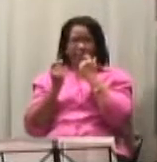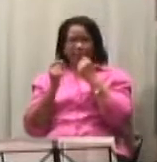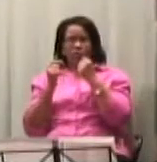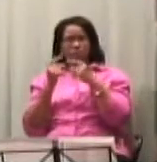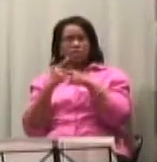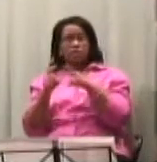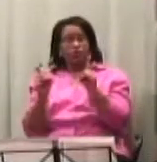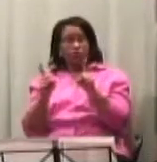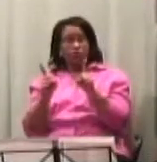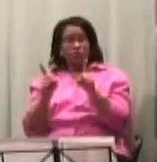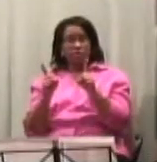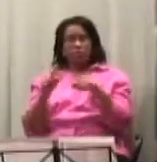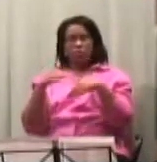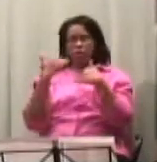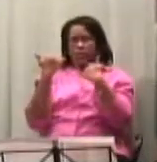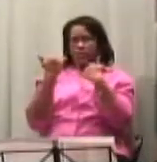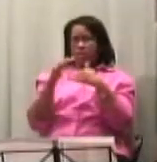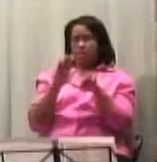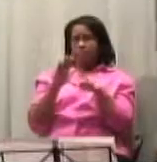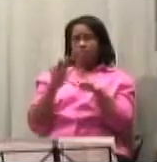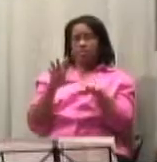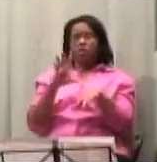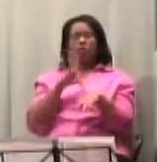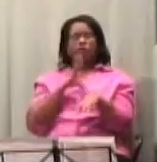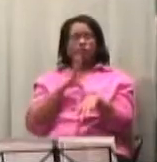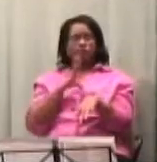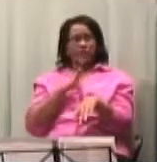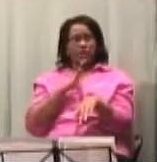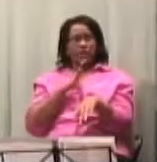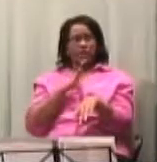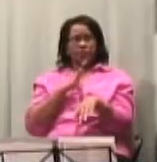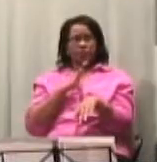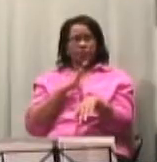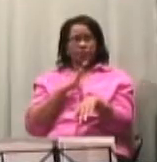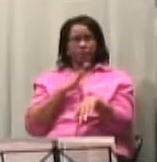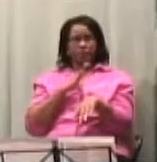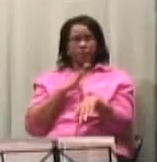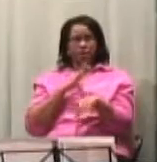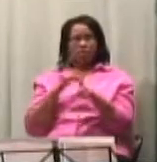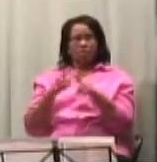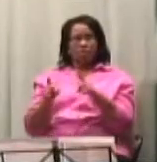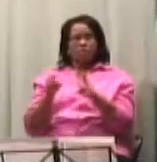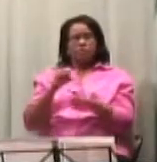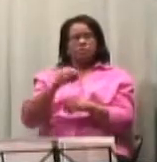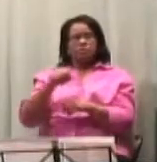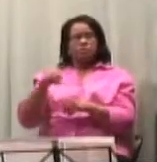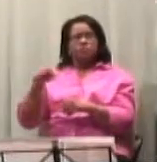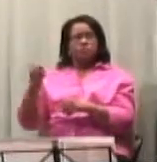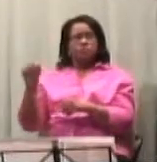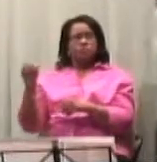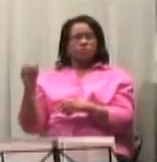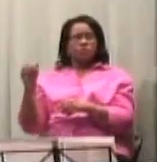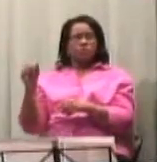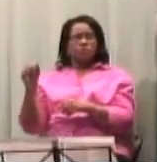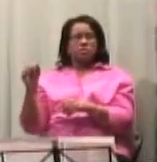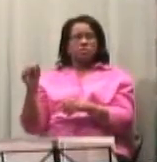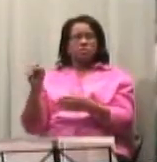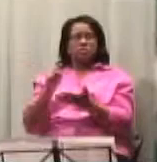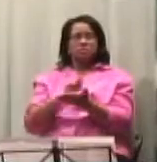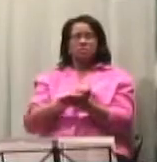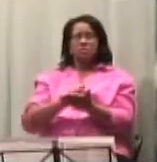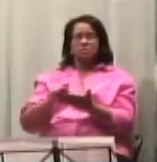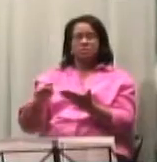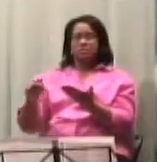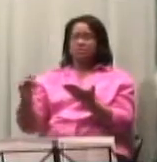little soil, no, the peace of the soil in our heart, in a soul that produces. That's why St. Paul shouts